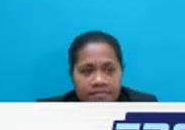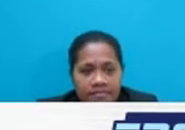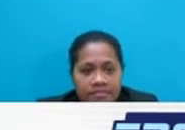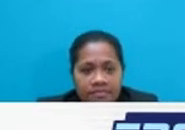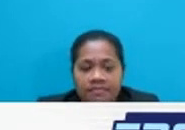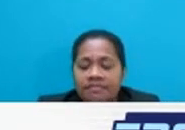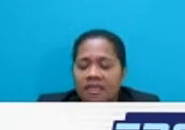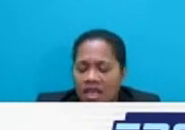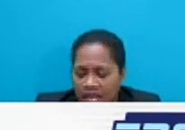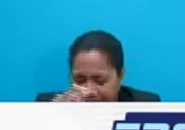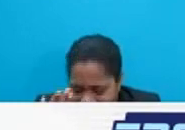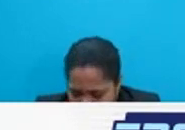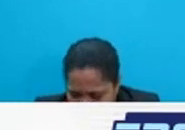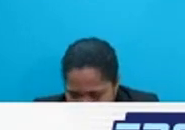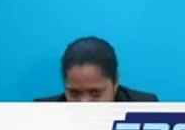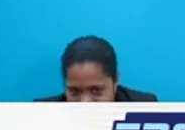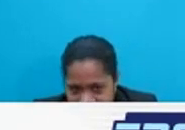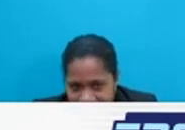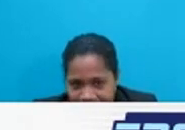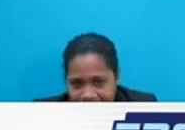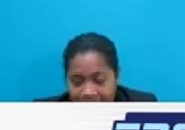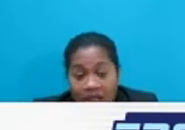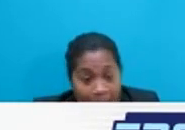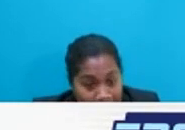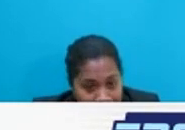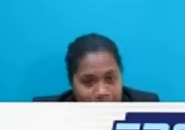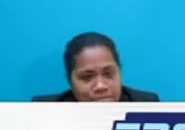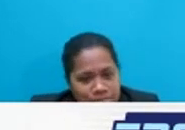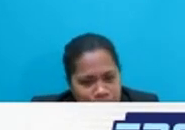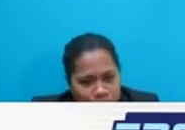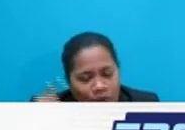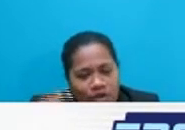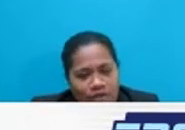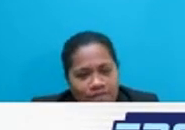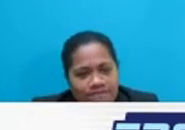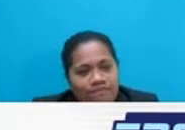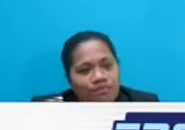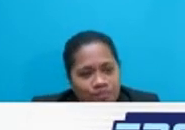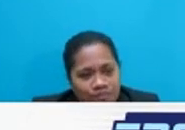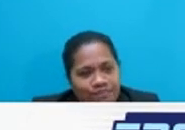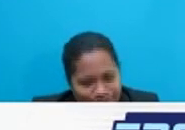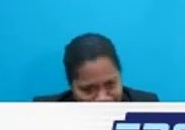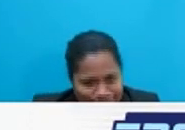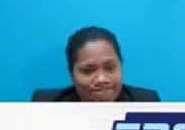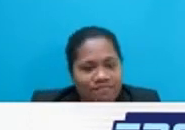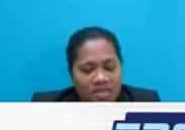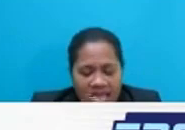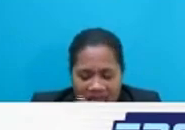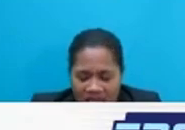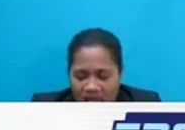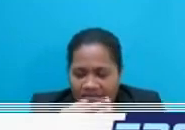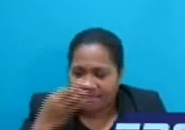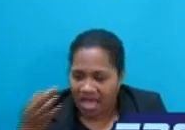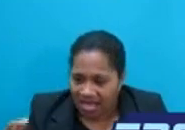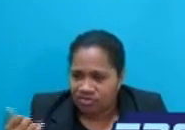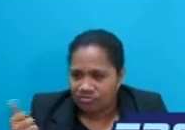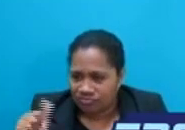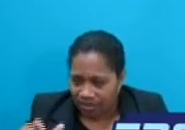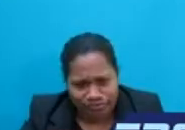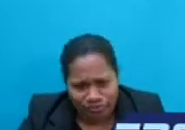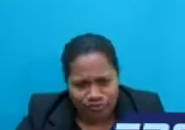impassioned submission saw 2 interjections regarding a point of order calling for her to retract parts of her